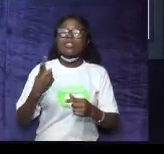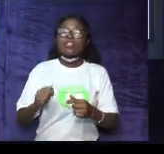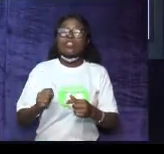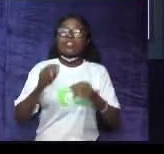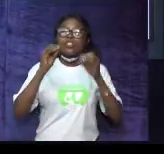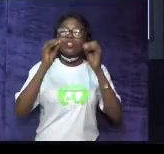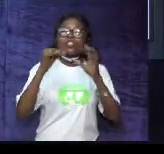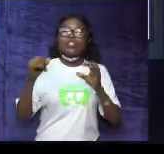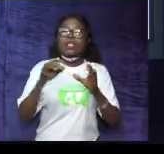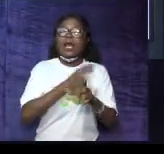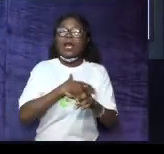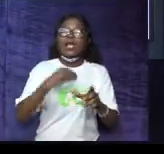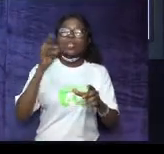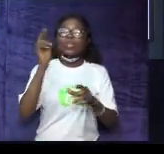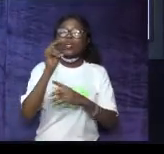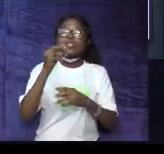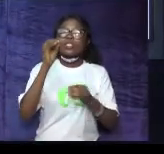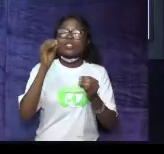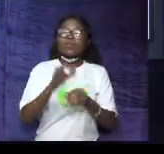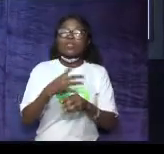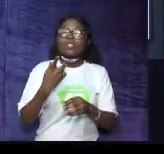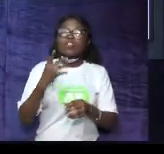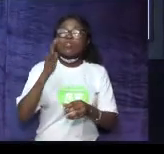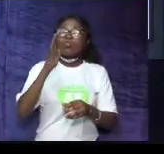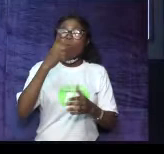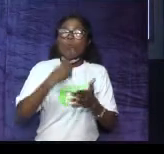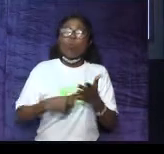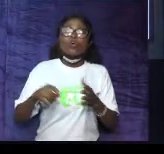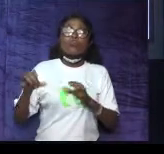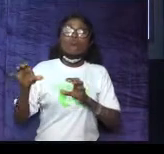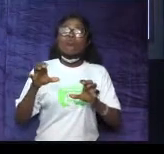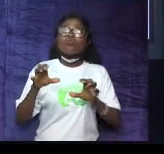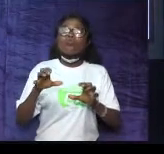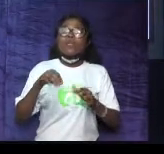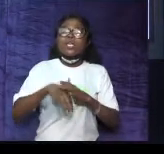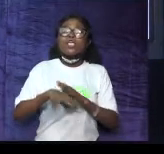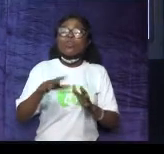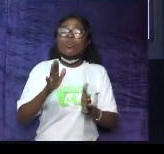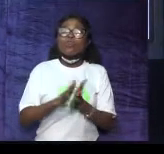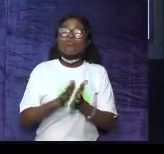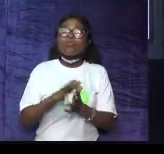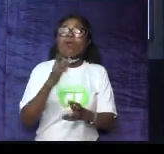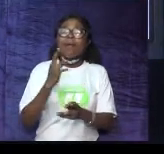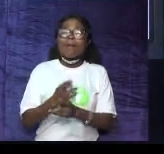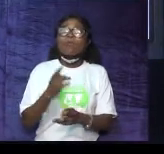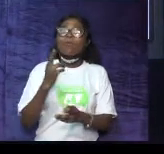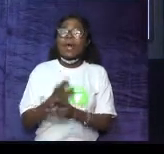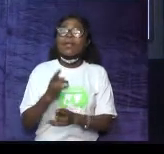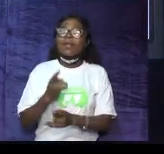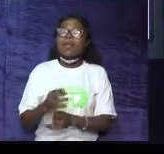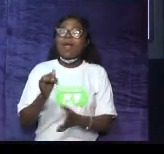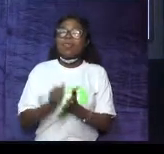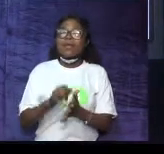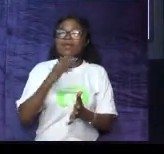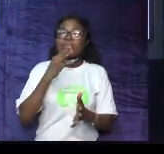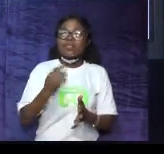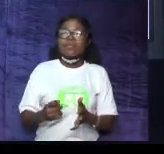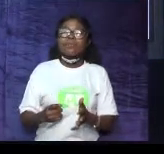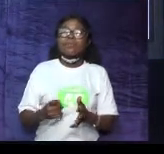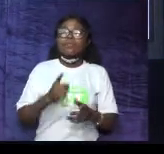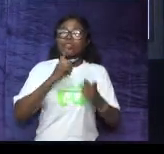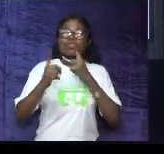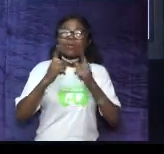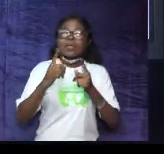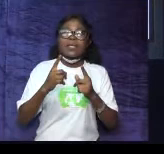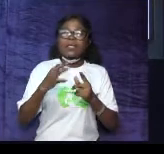about the teaching and non-teaching staff. Then the daily schedule in your school. What you do regularly in your school. That is talking